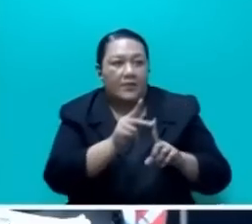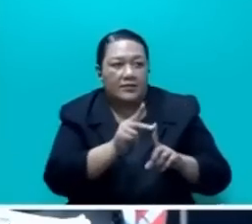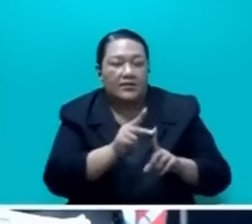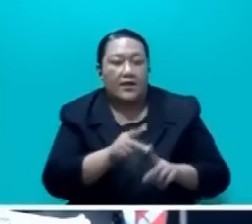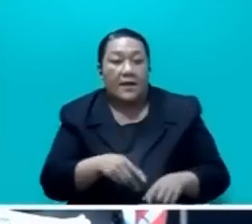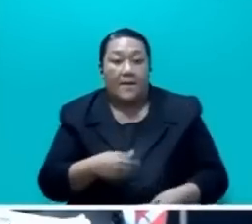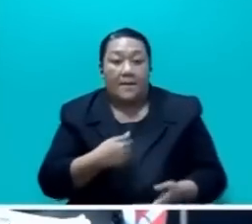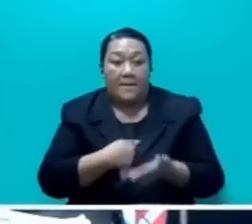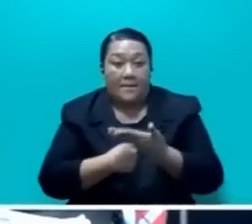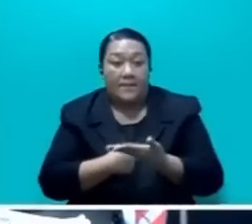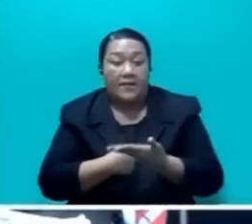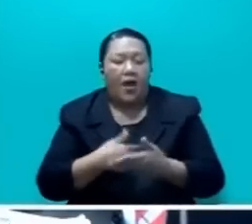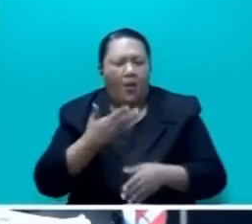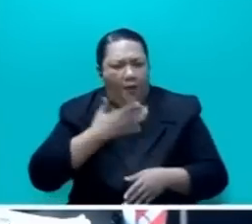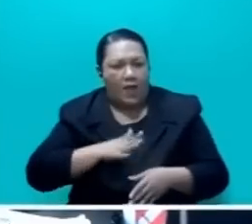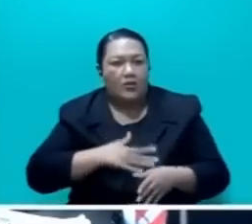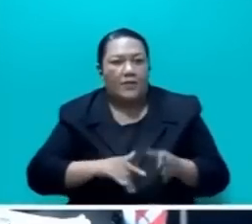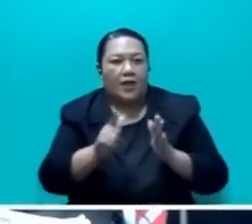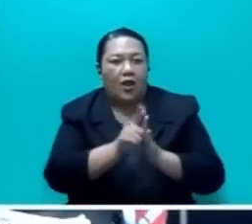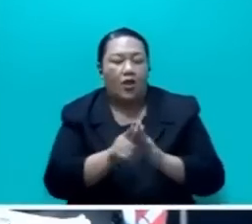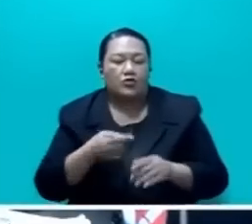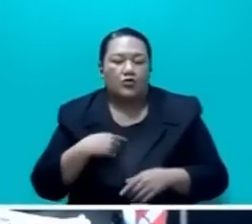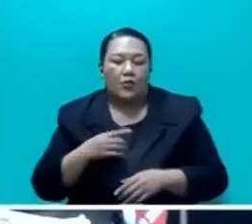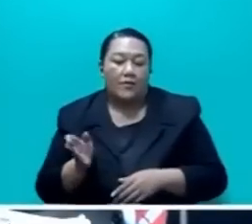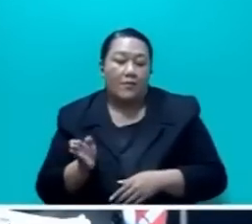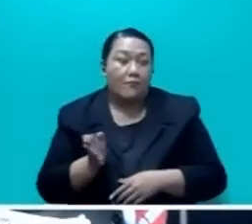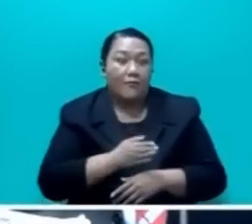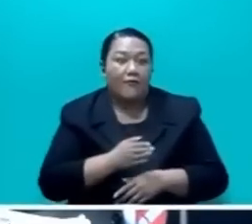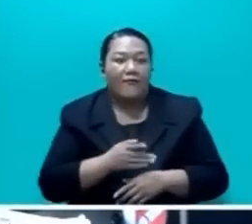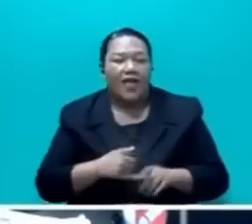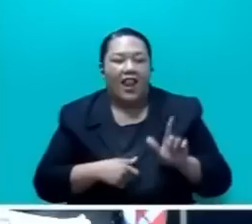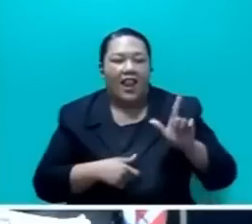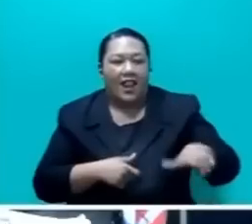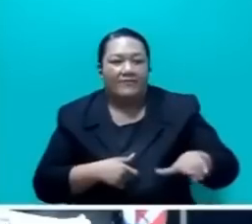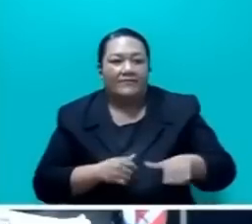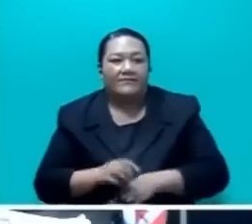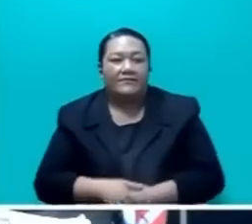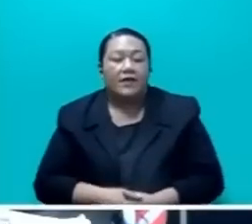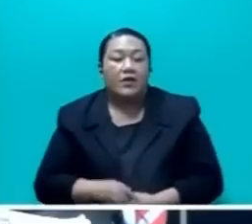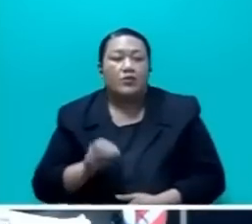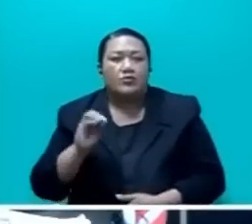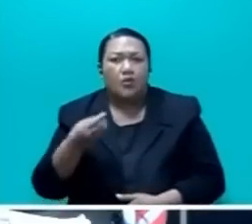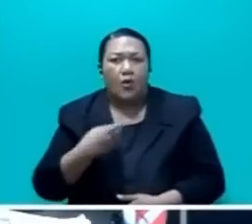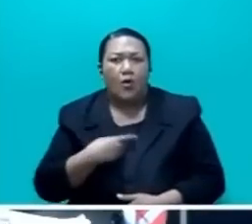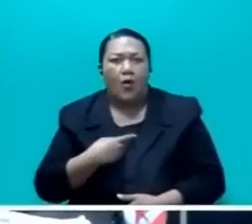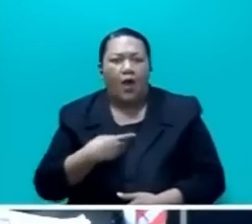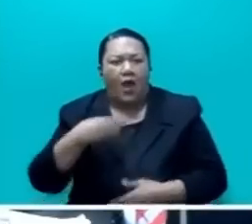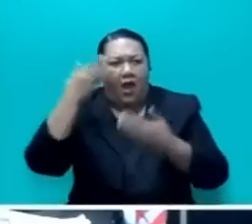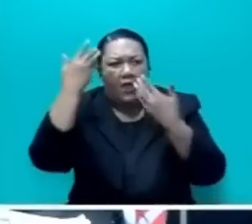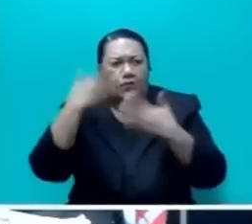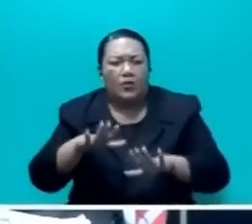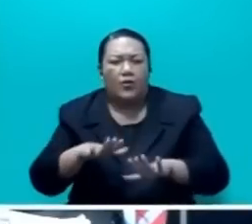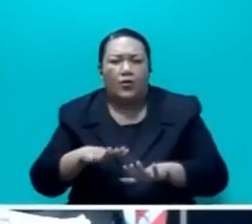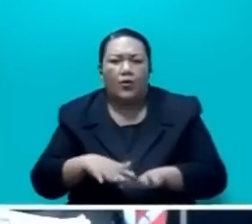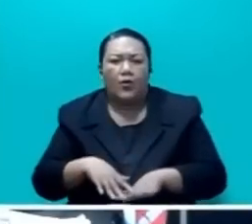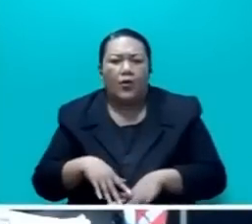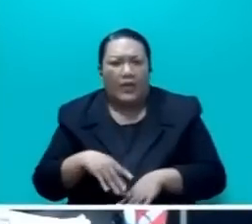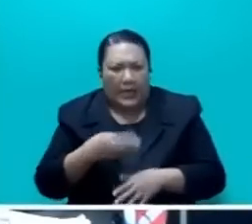so I went to the left. Little did I know that it would turn into a reality when I was admitted into the bar in